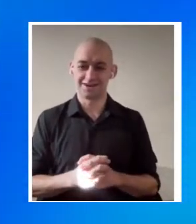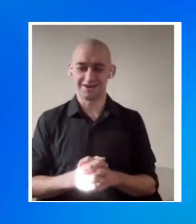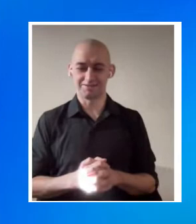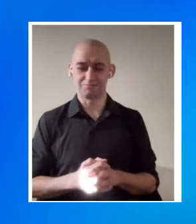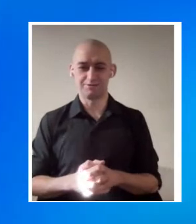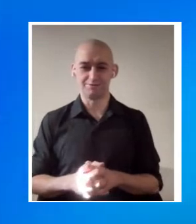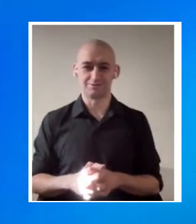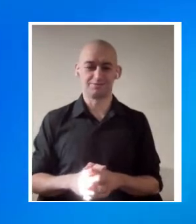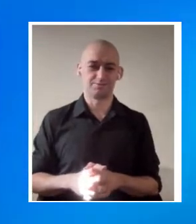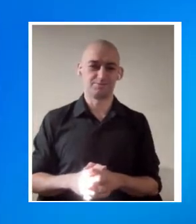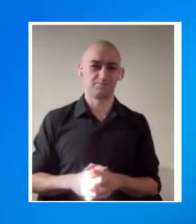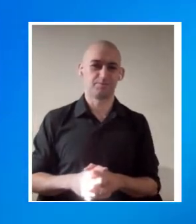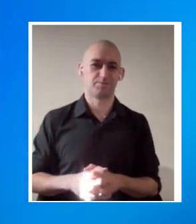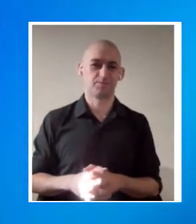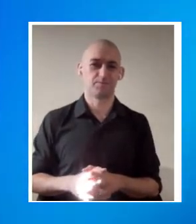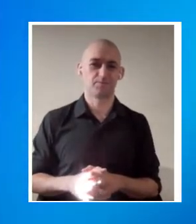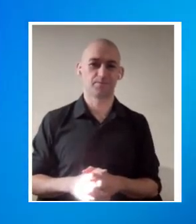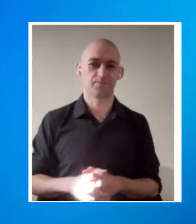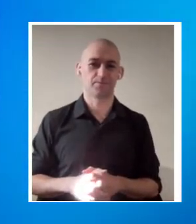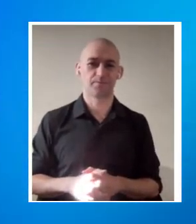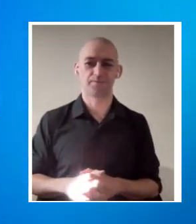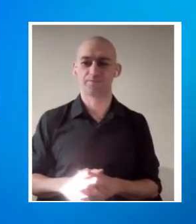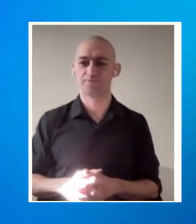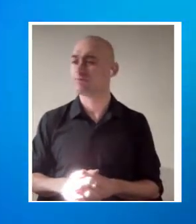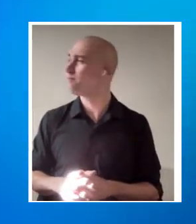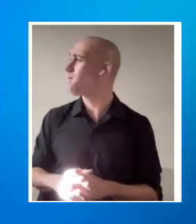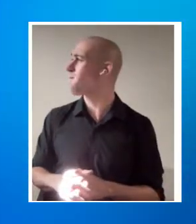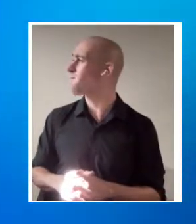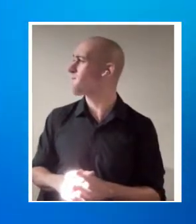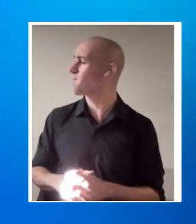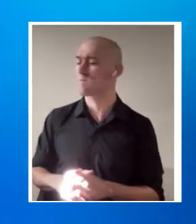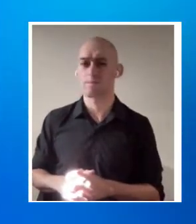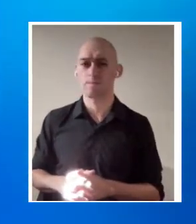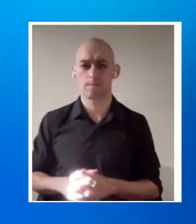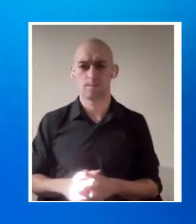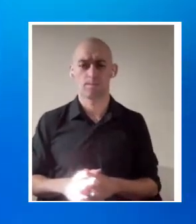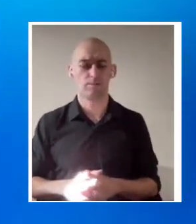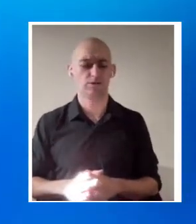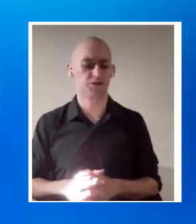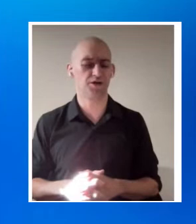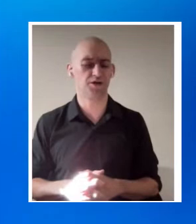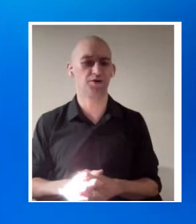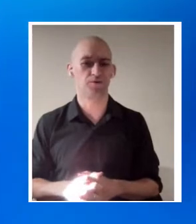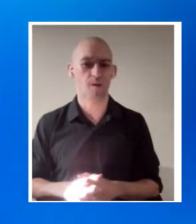those details momentarily. Yeah, sure.